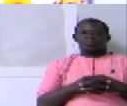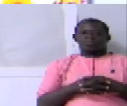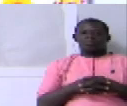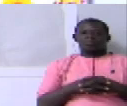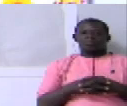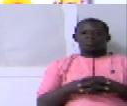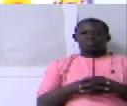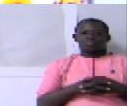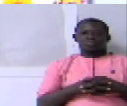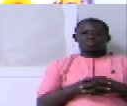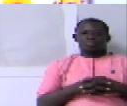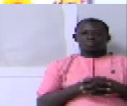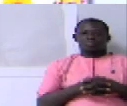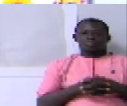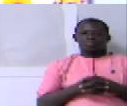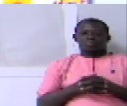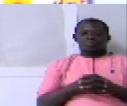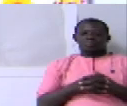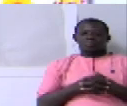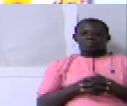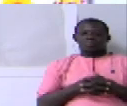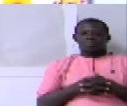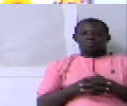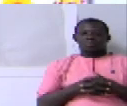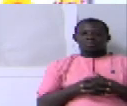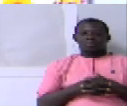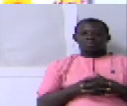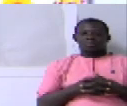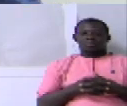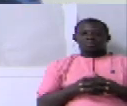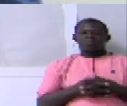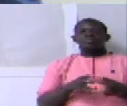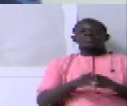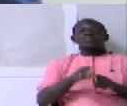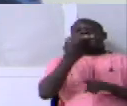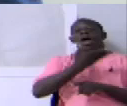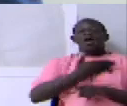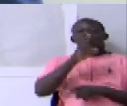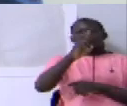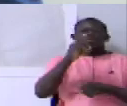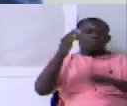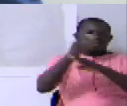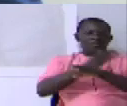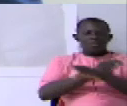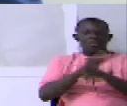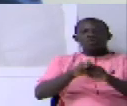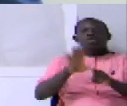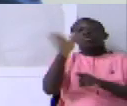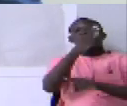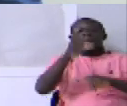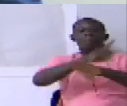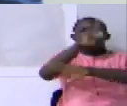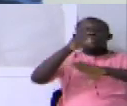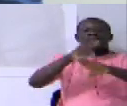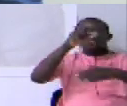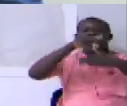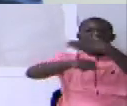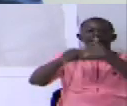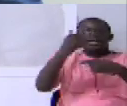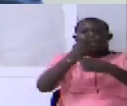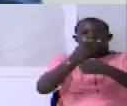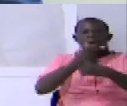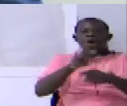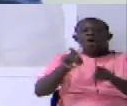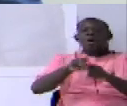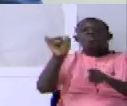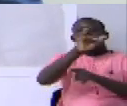findi otumo esina dun kono to pour katela do ko tamandije. Have you ever been to a place in Gambia which is worse